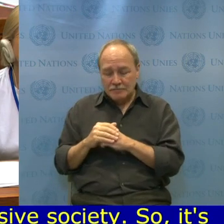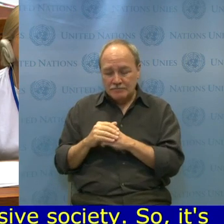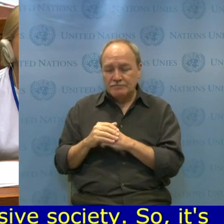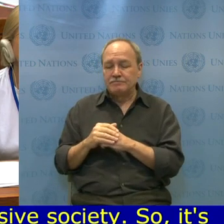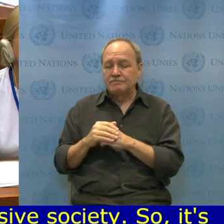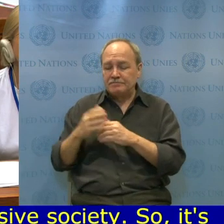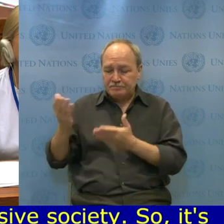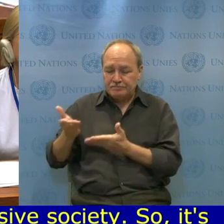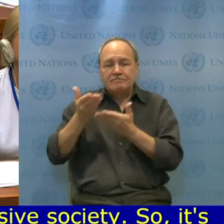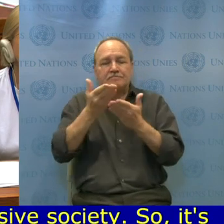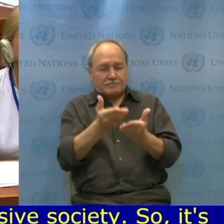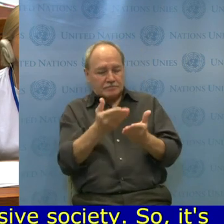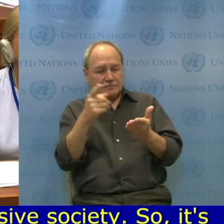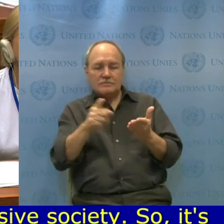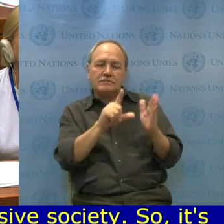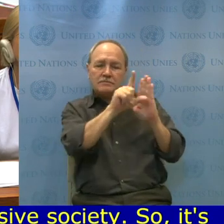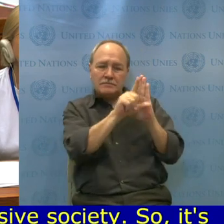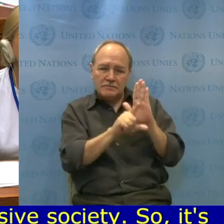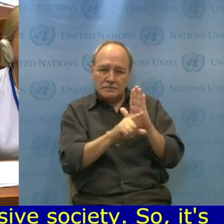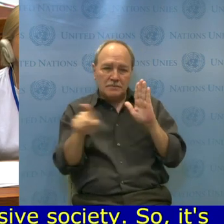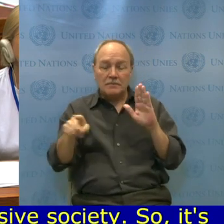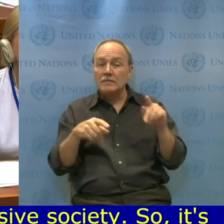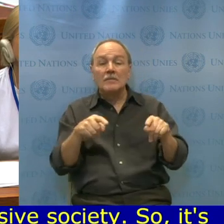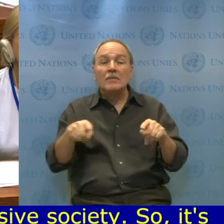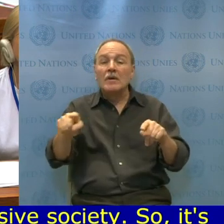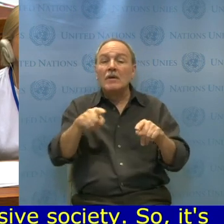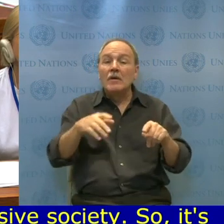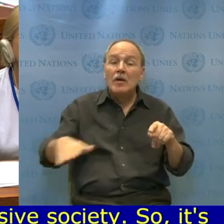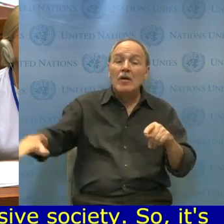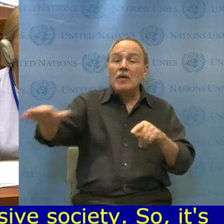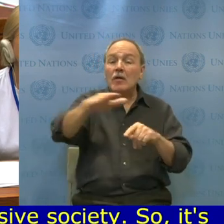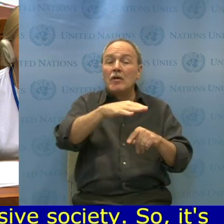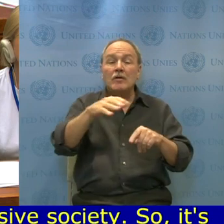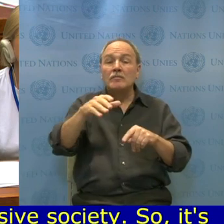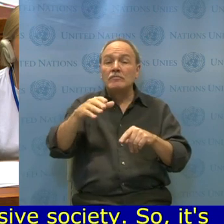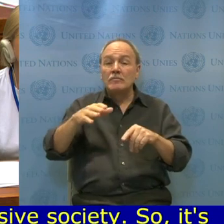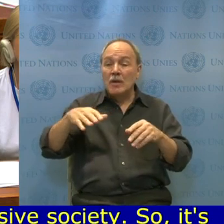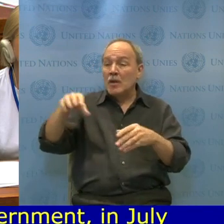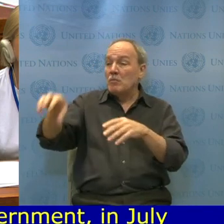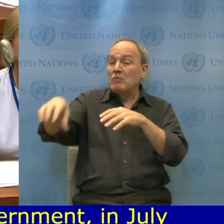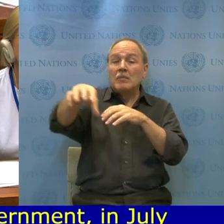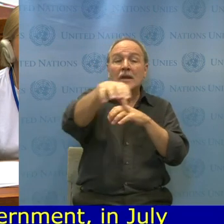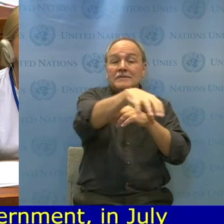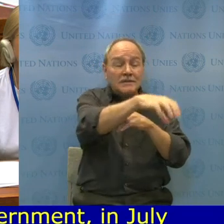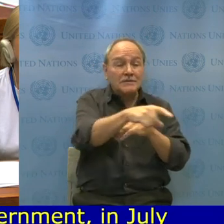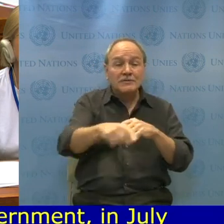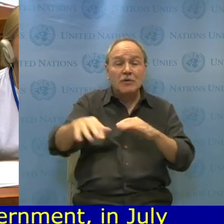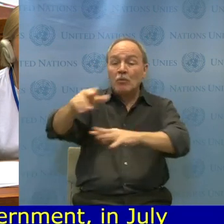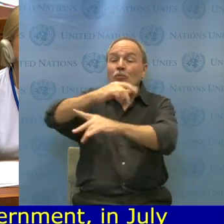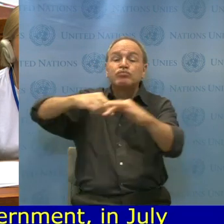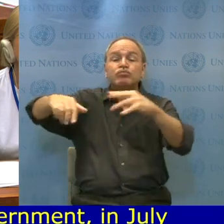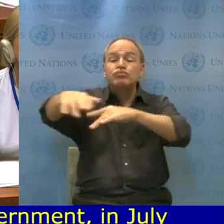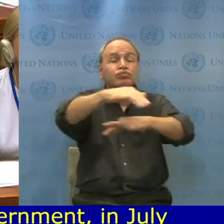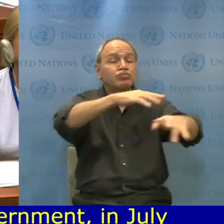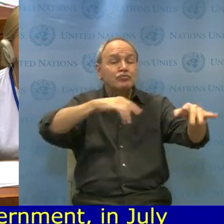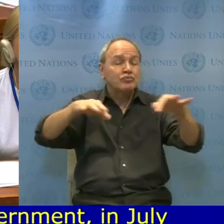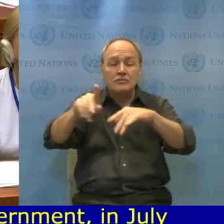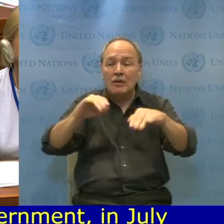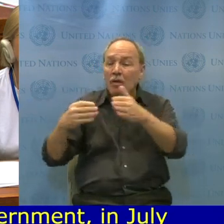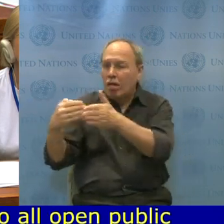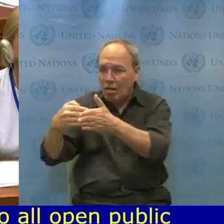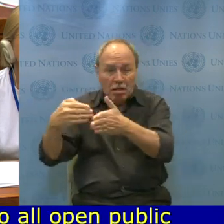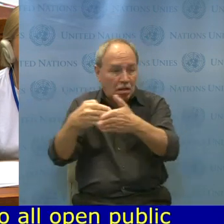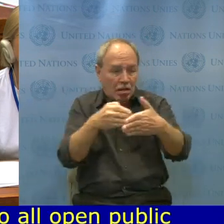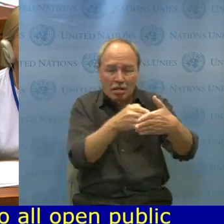public spaces. It says that requirements for access will no longer be limited to public domain,